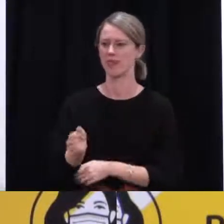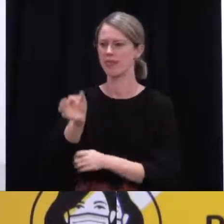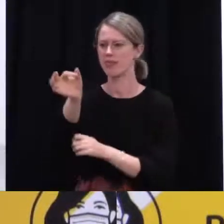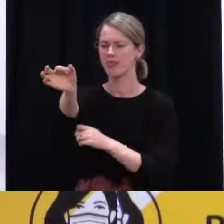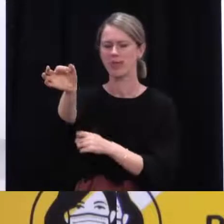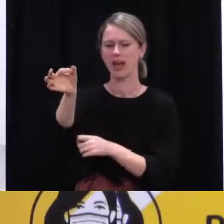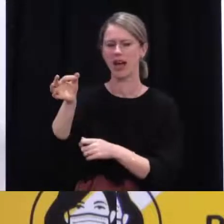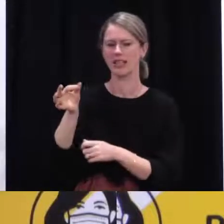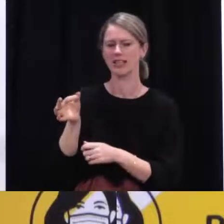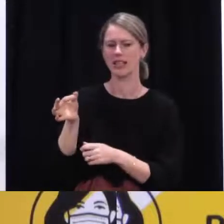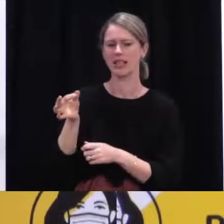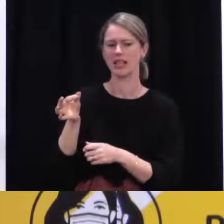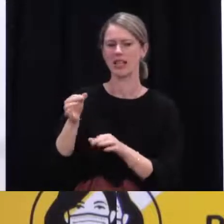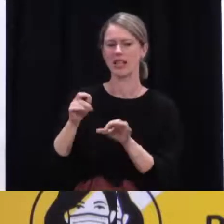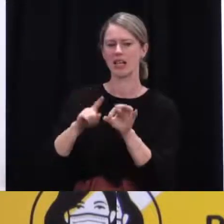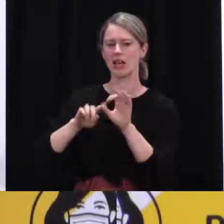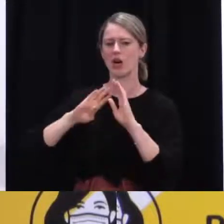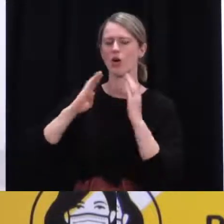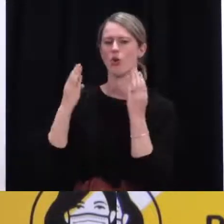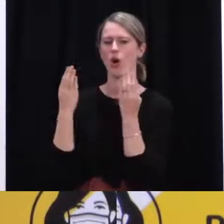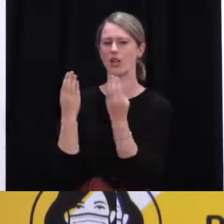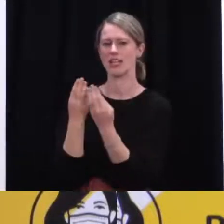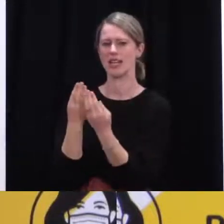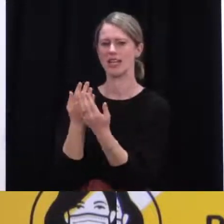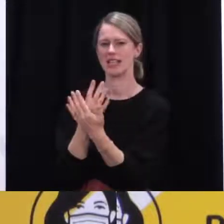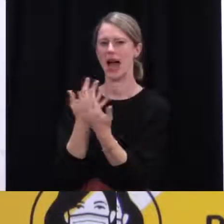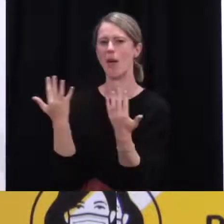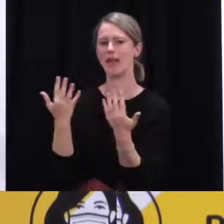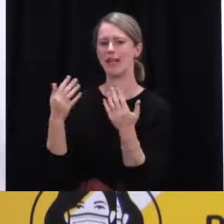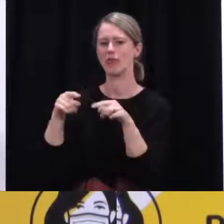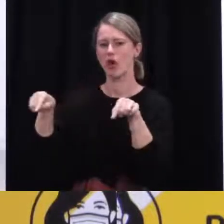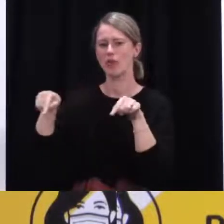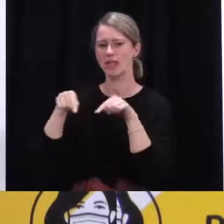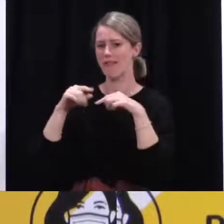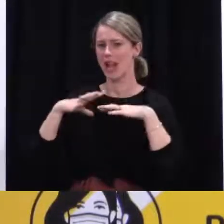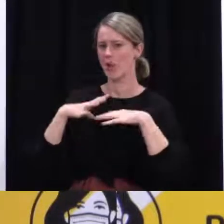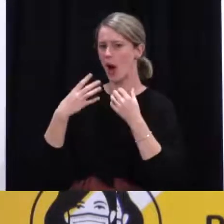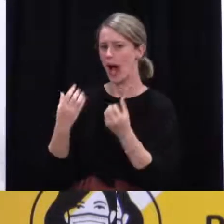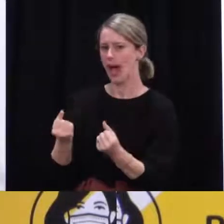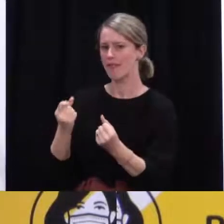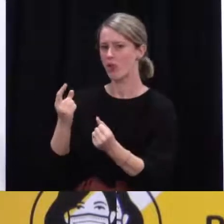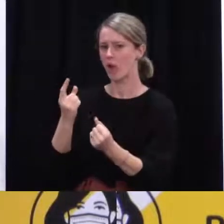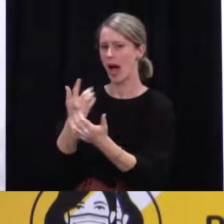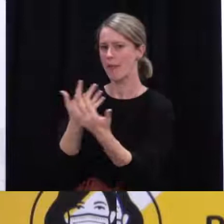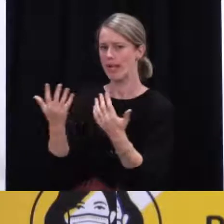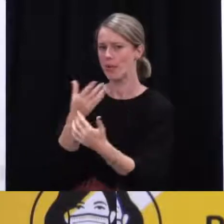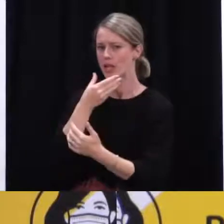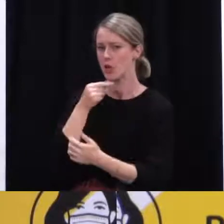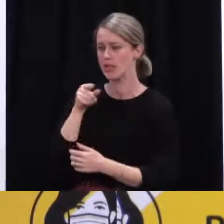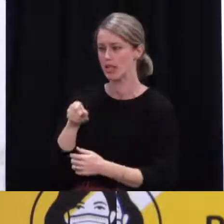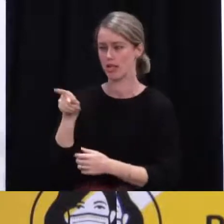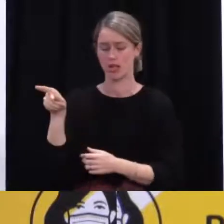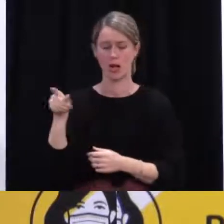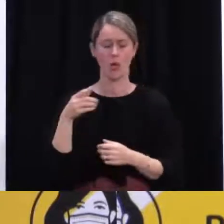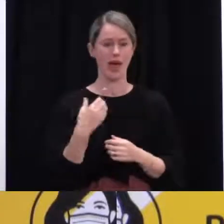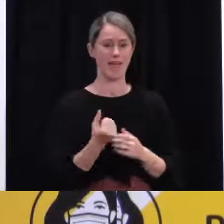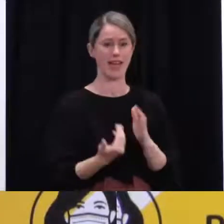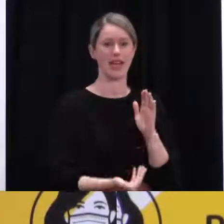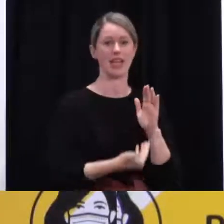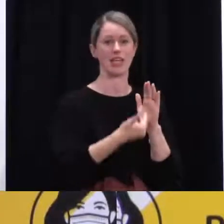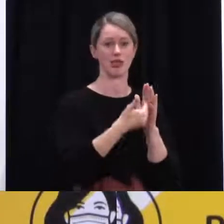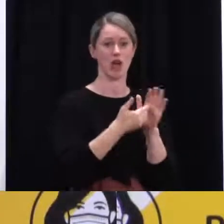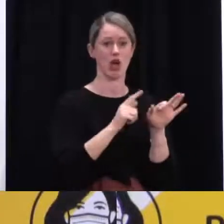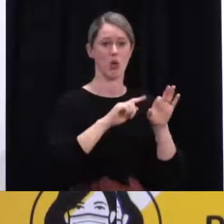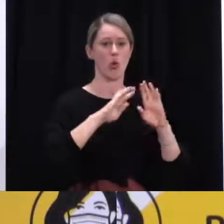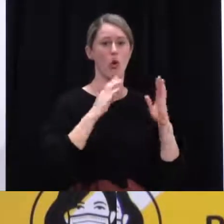quarantine capacity is, how many rooms are in use and how many are still available. So we have got an additional facility that's being stood up at the moment that will bring several